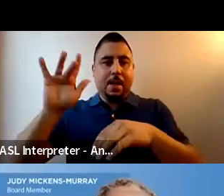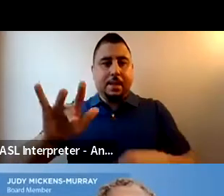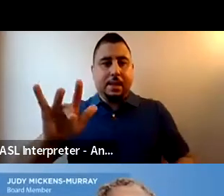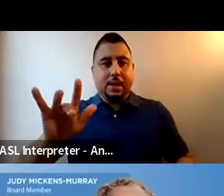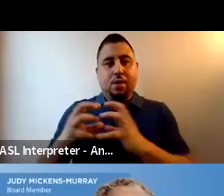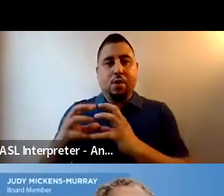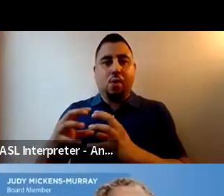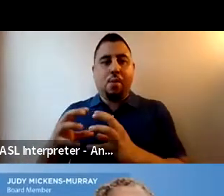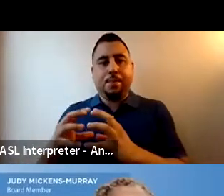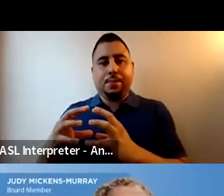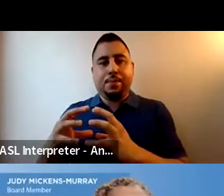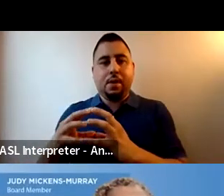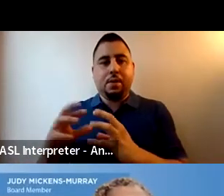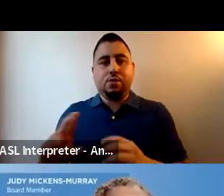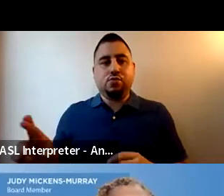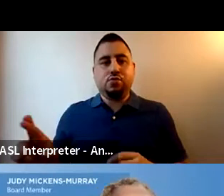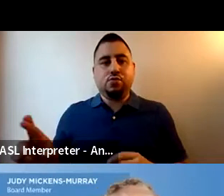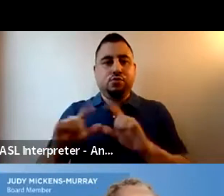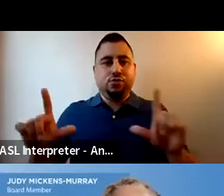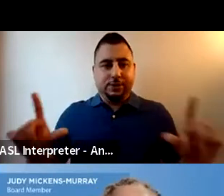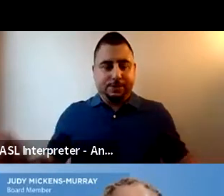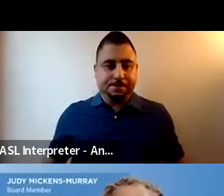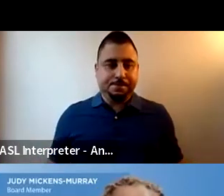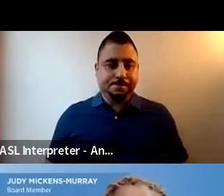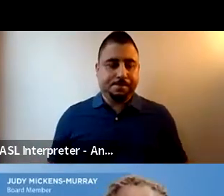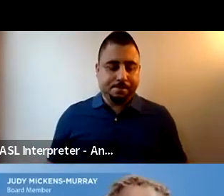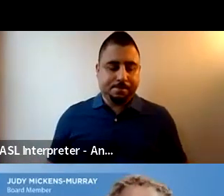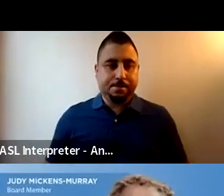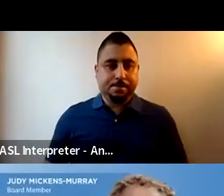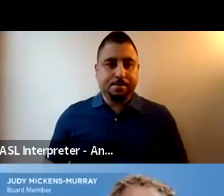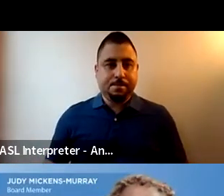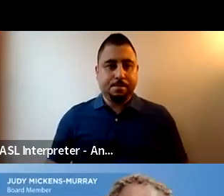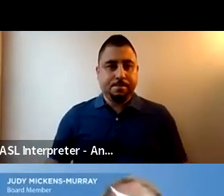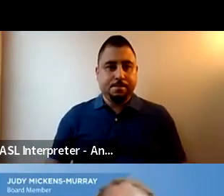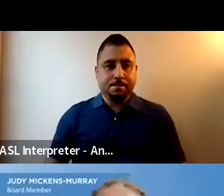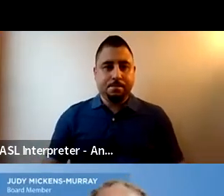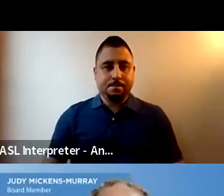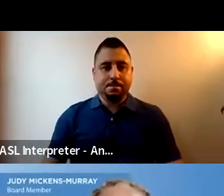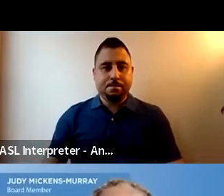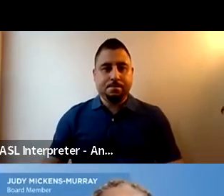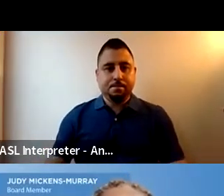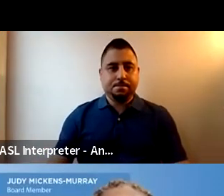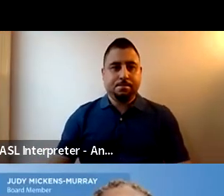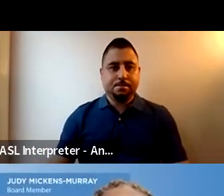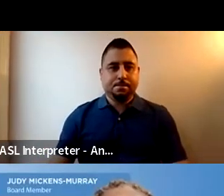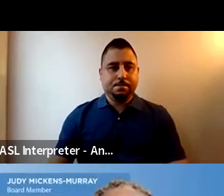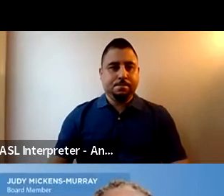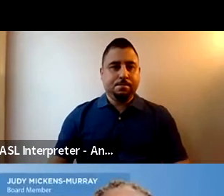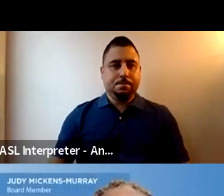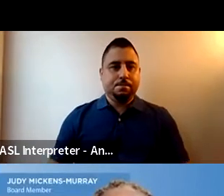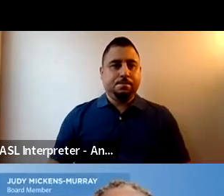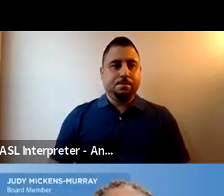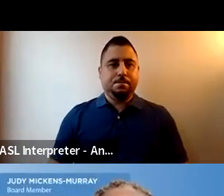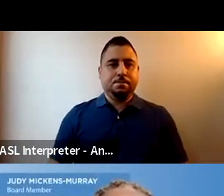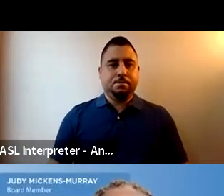the globe icon at the bottom of the screen. Muy buenas tardes a todos y muchas gracias por asistir a la reunión